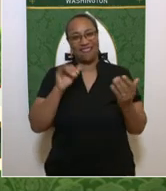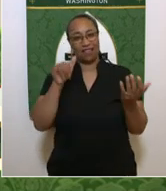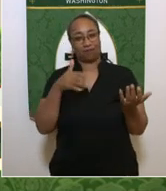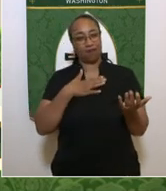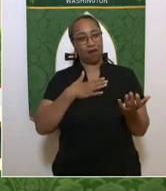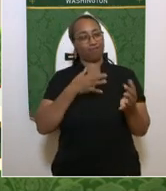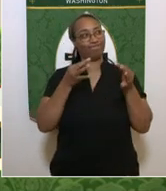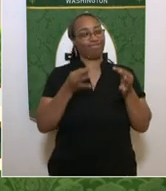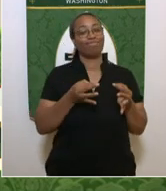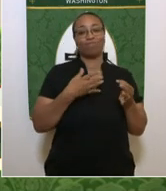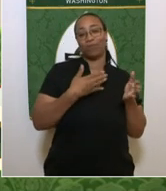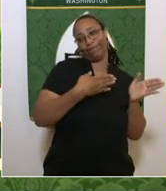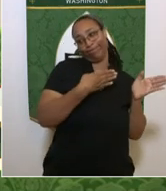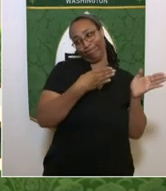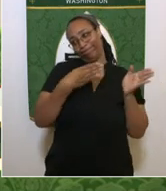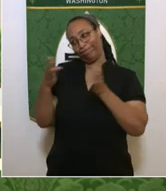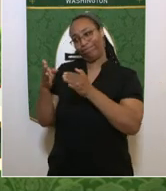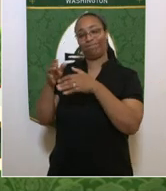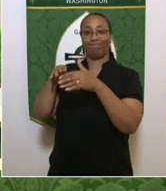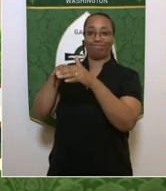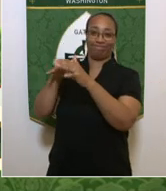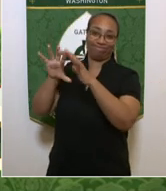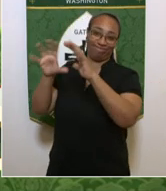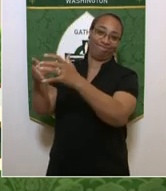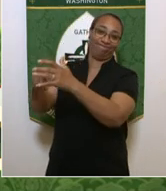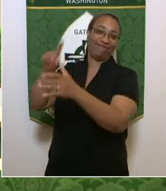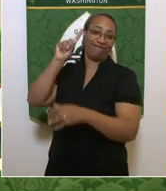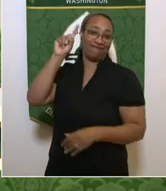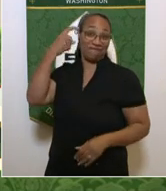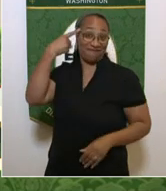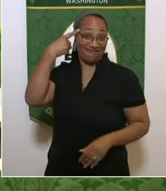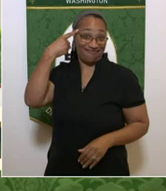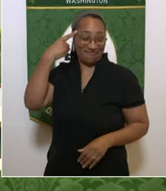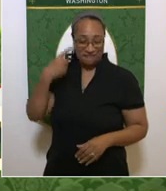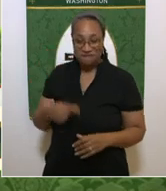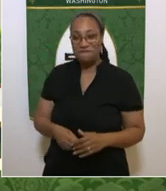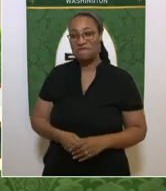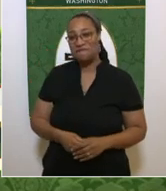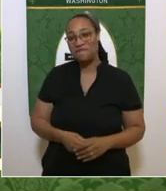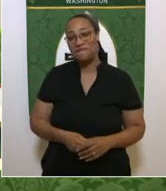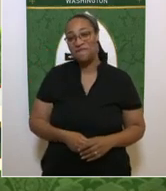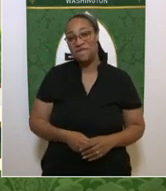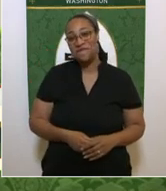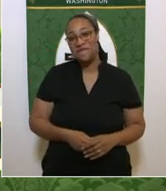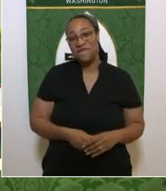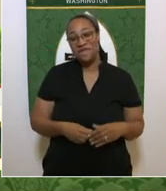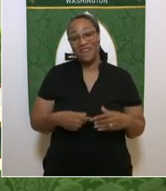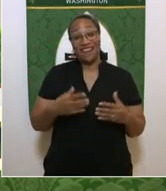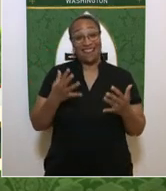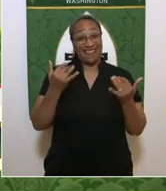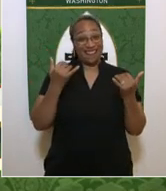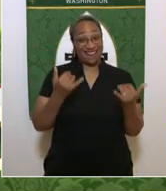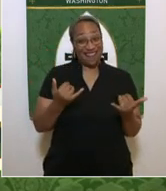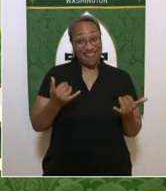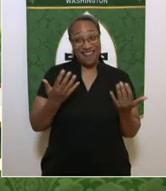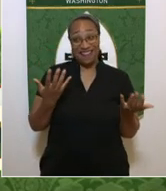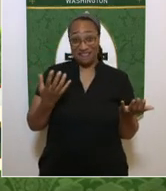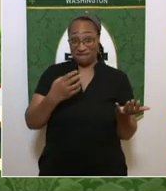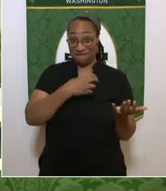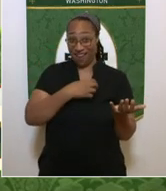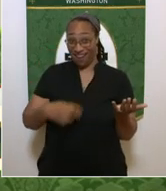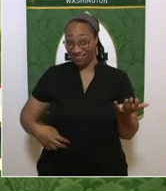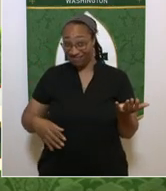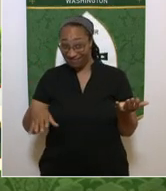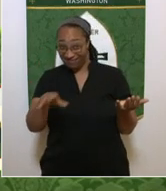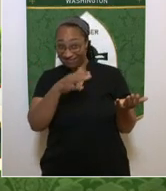on. And as mayor, I have, and I think you know the process, especially this week you know the